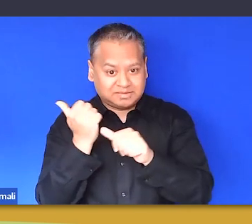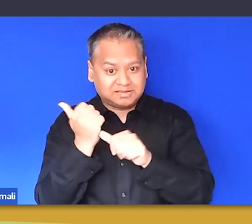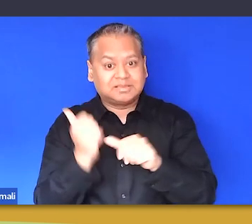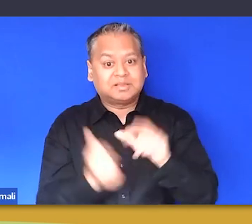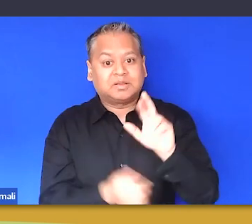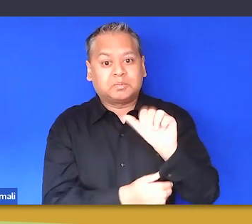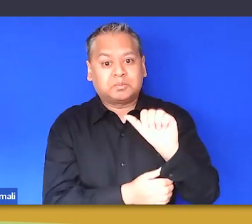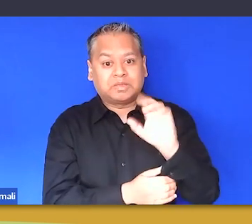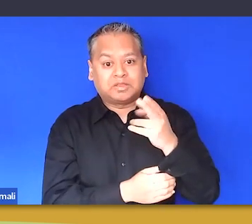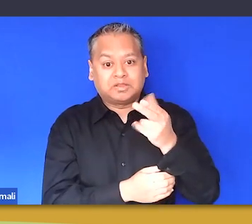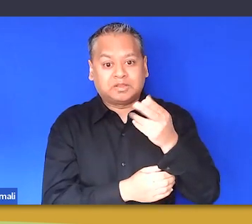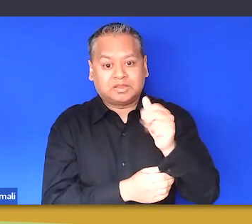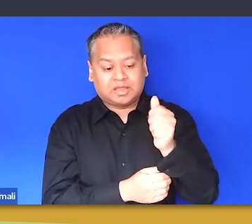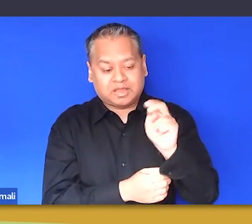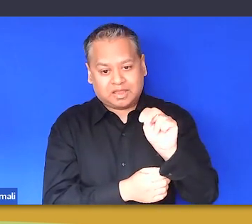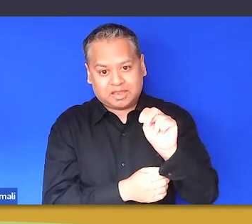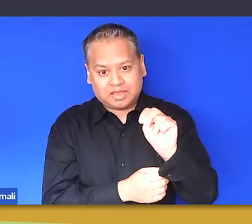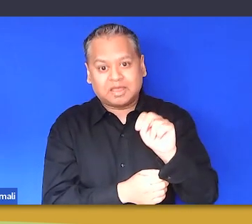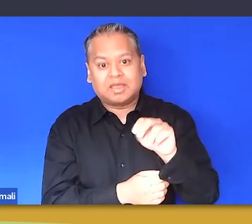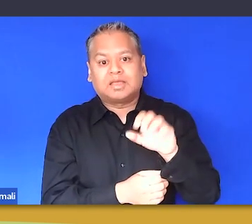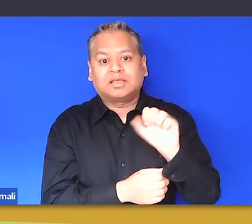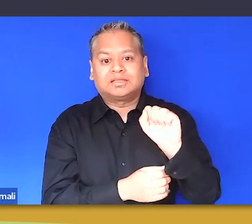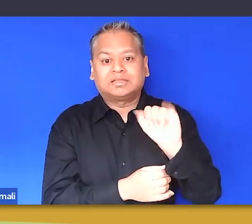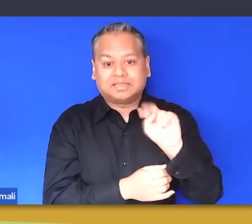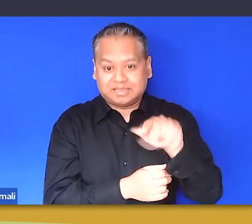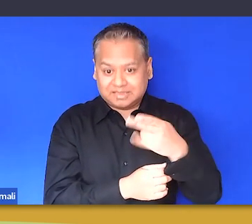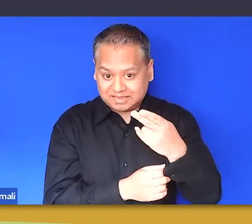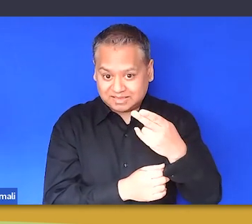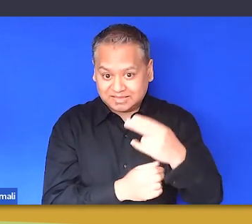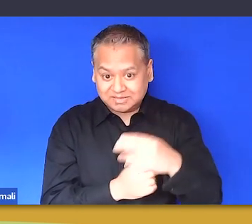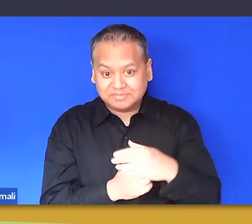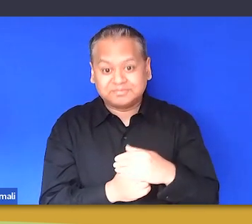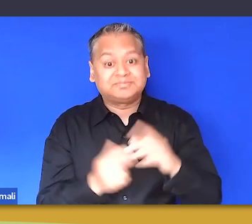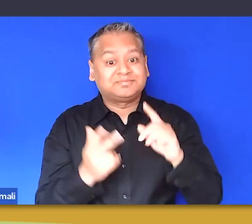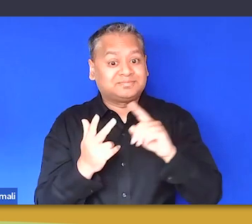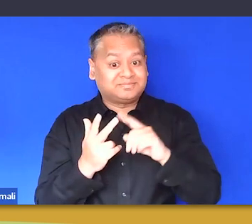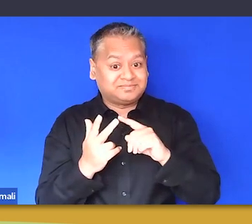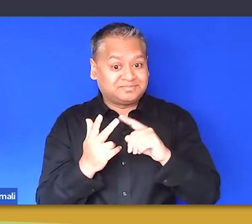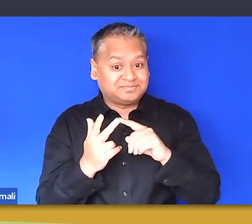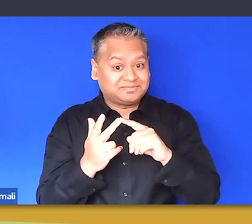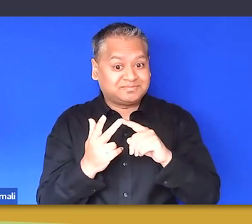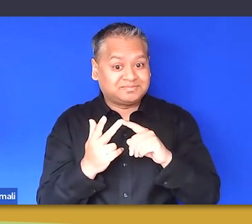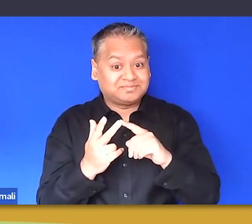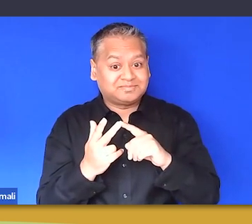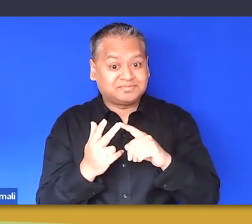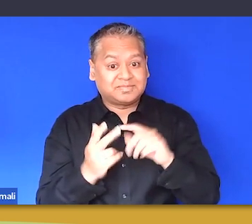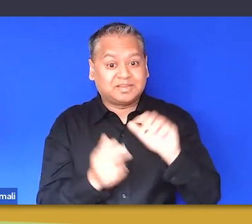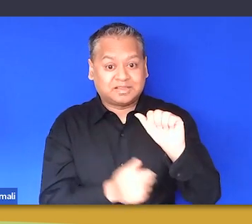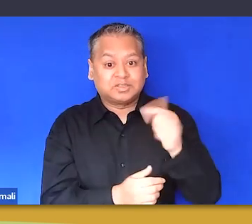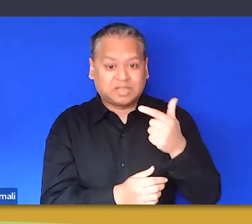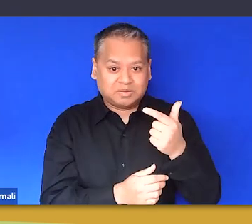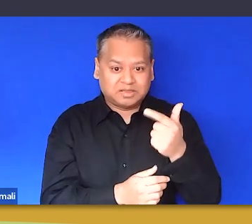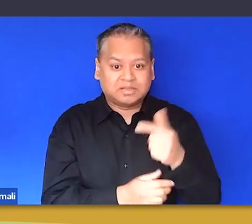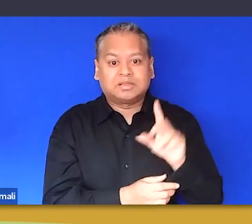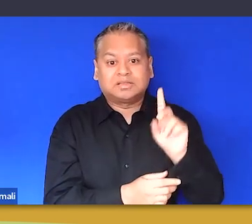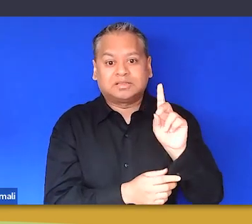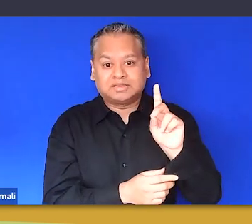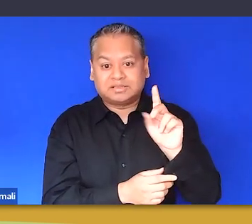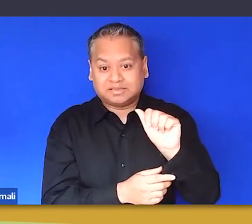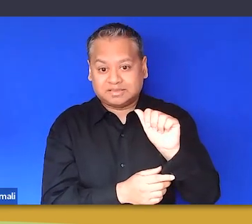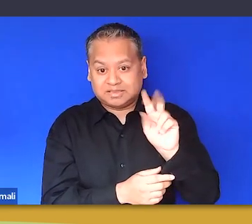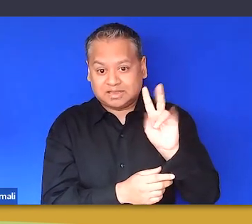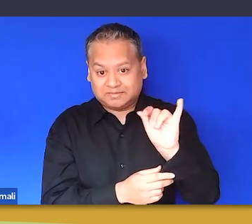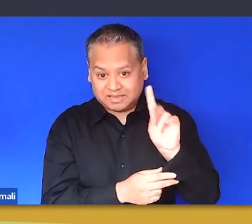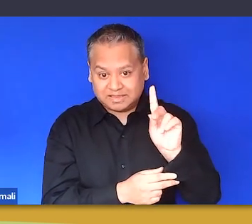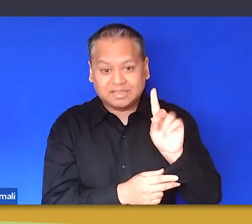all excited to hear from. To begin, I'd like to introduce Florence Dick and Darwin Seaweed from the Songhees First